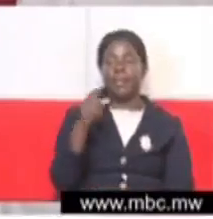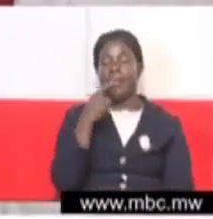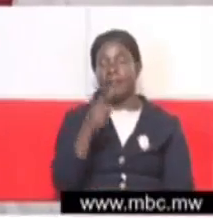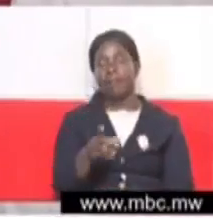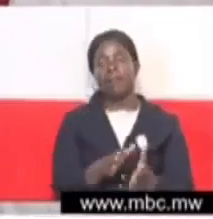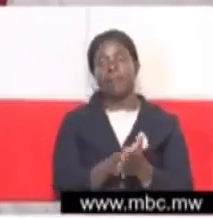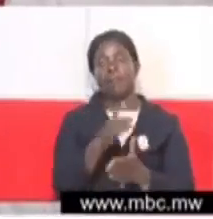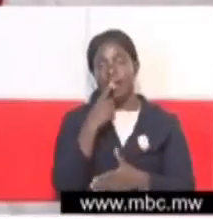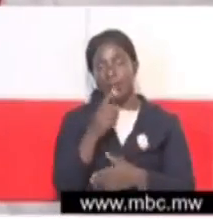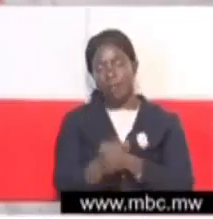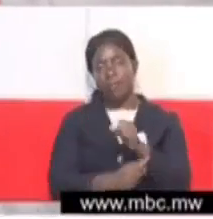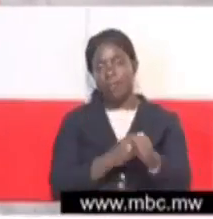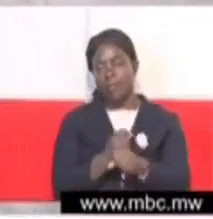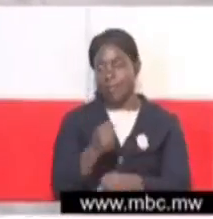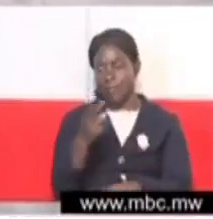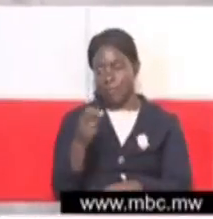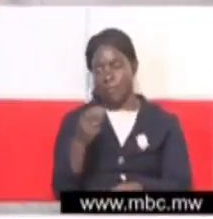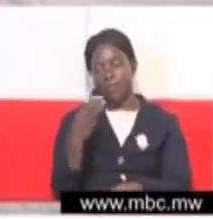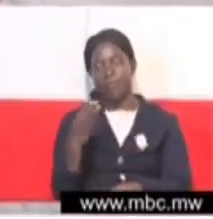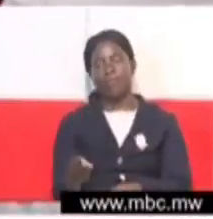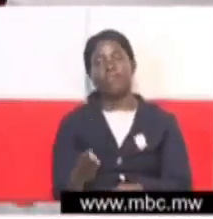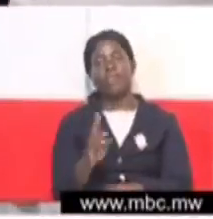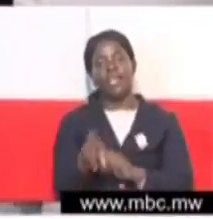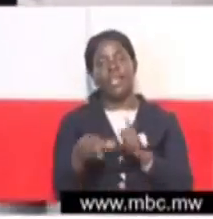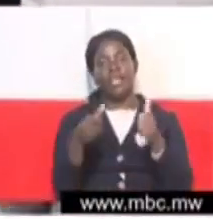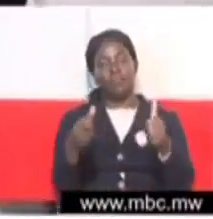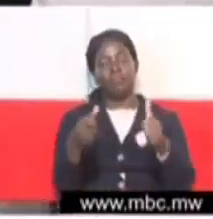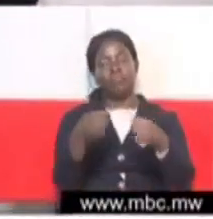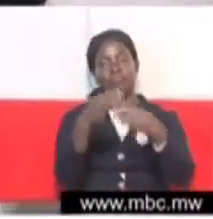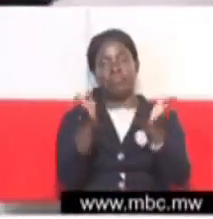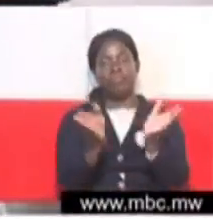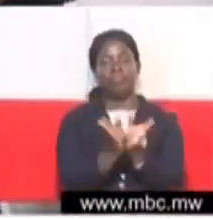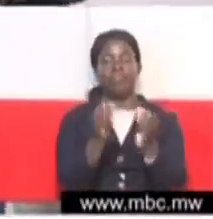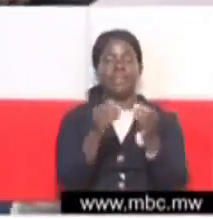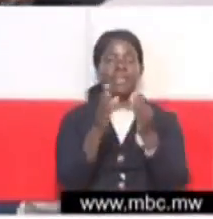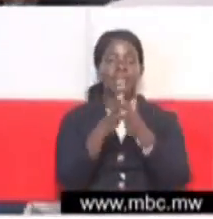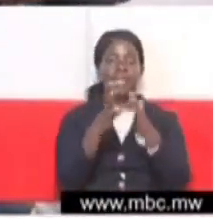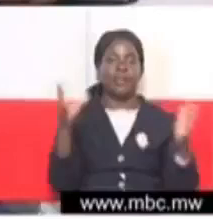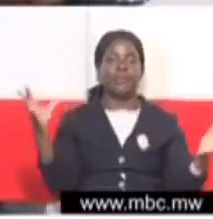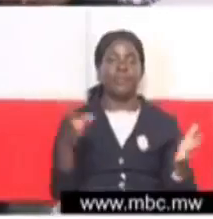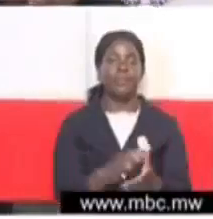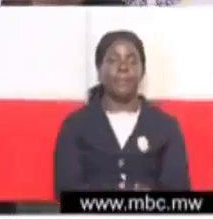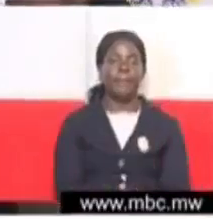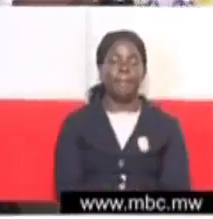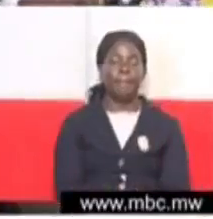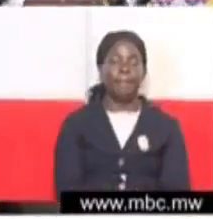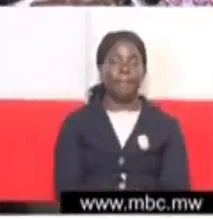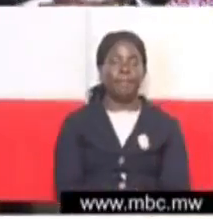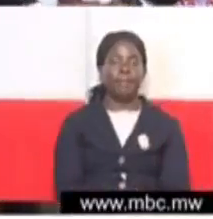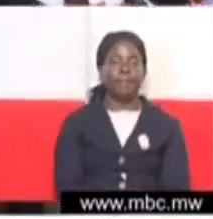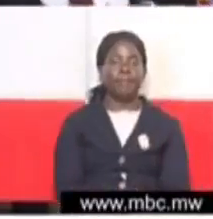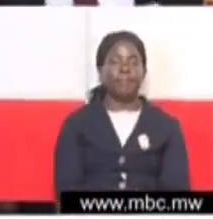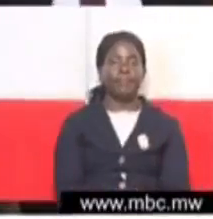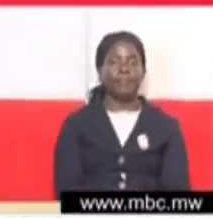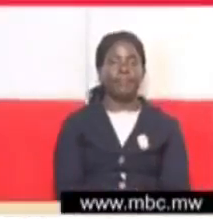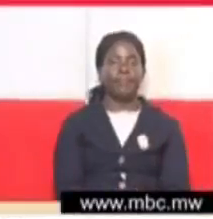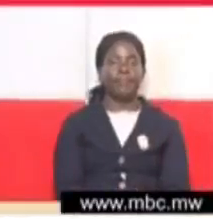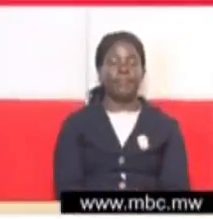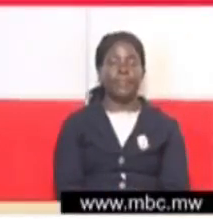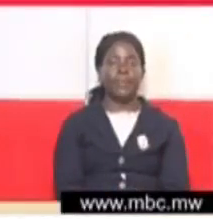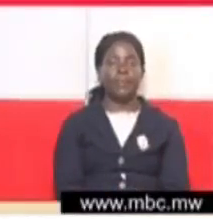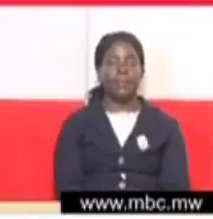described the 2024 convention as a success. Olive Piri, MBC News, Lilongwe.